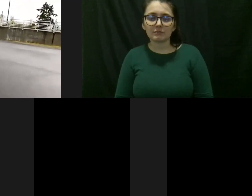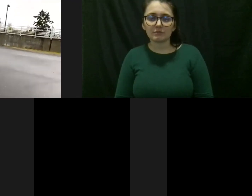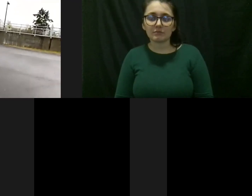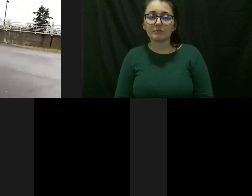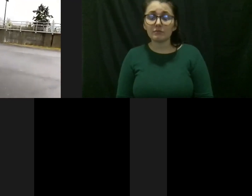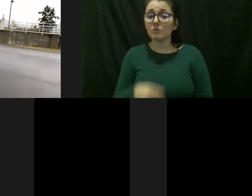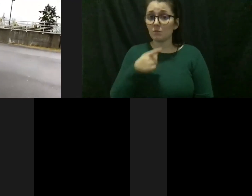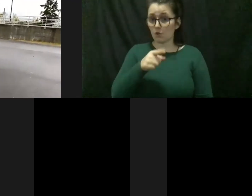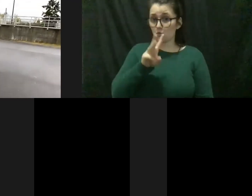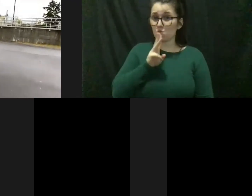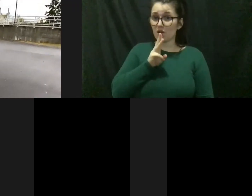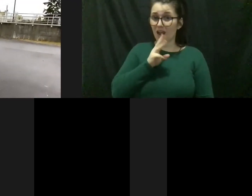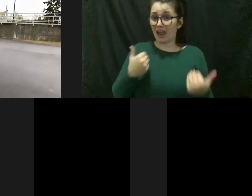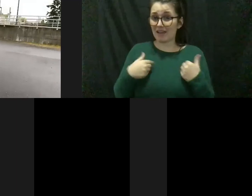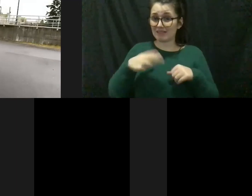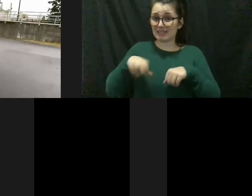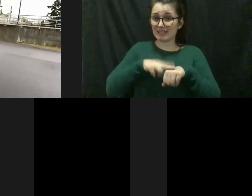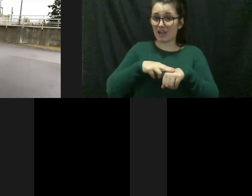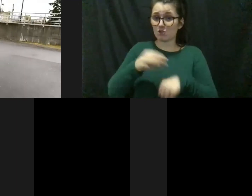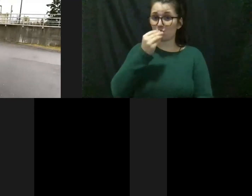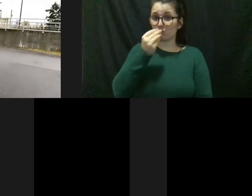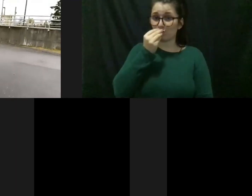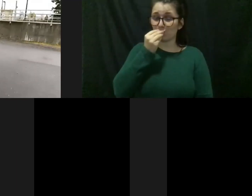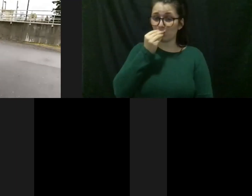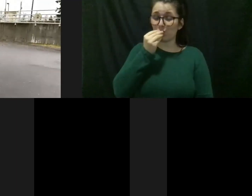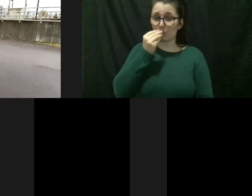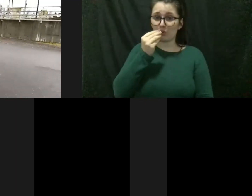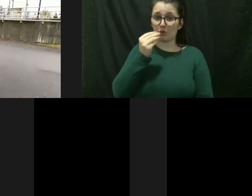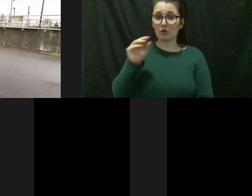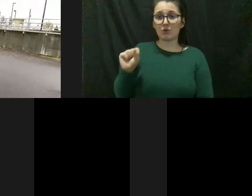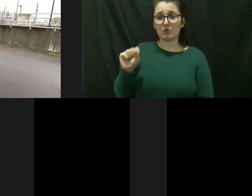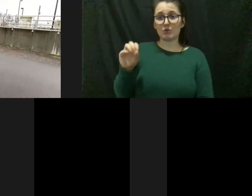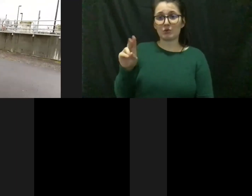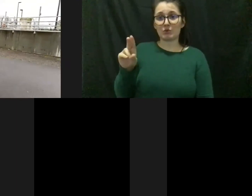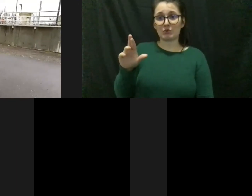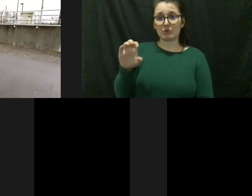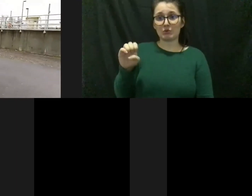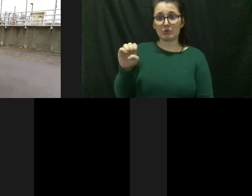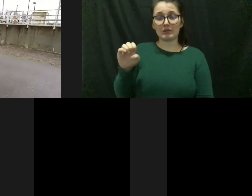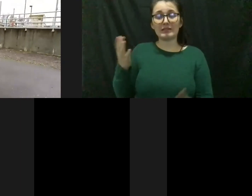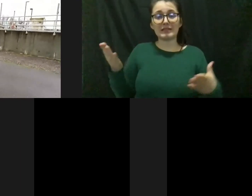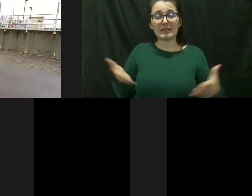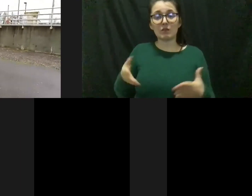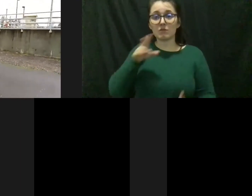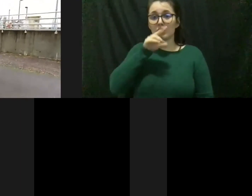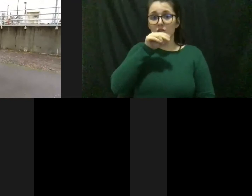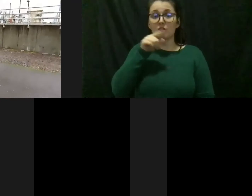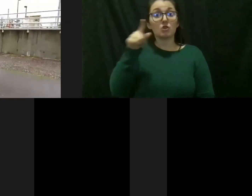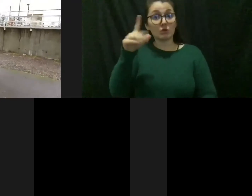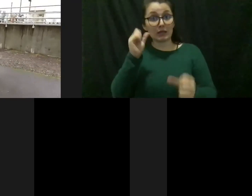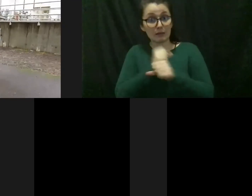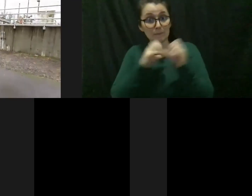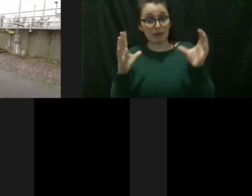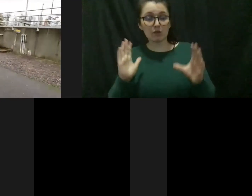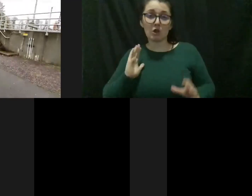Is that anything similar to the foam we see in the ocean sometimes on the coast? Yes. So it's, again, it's coming